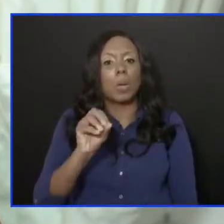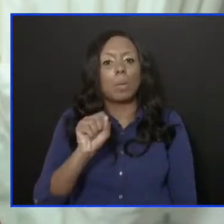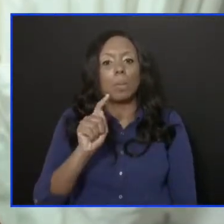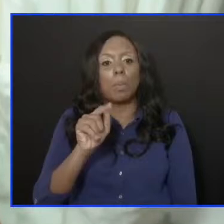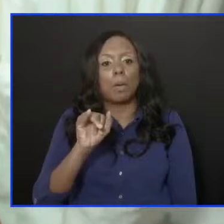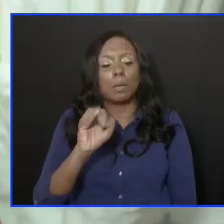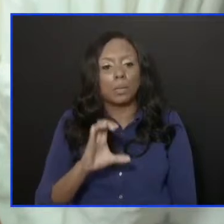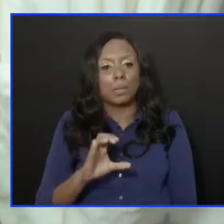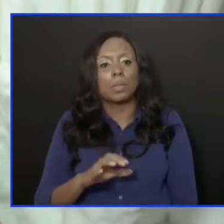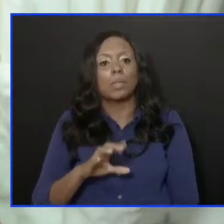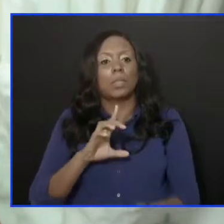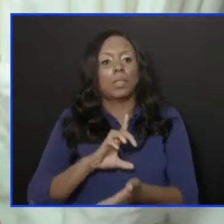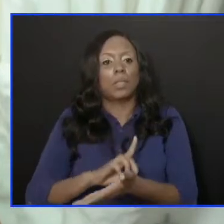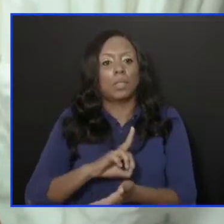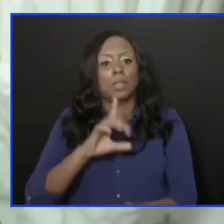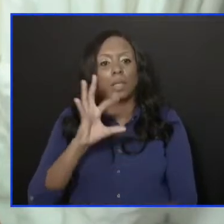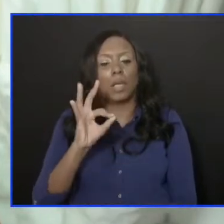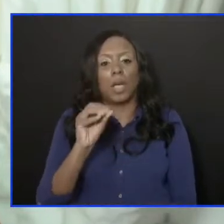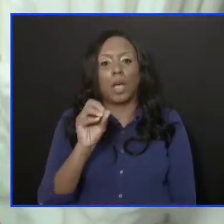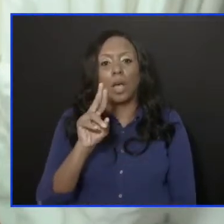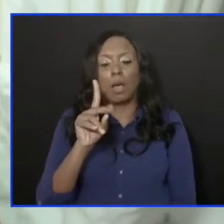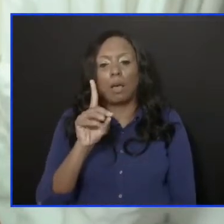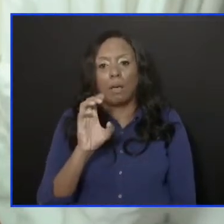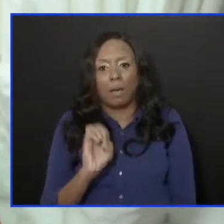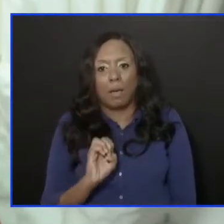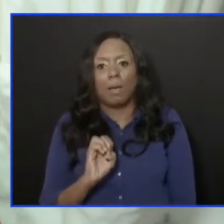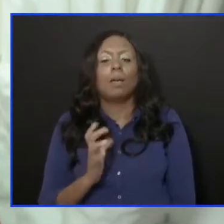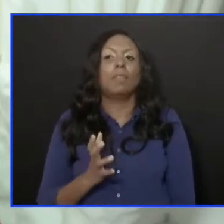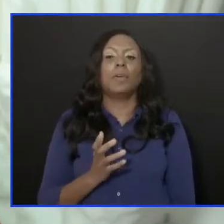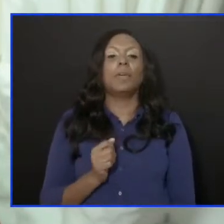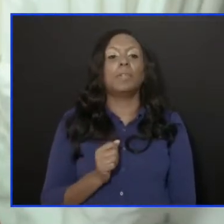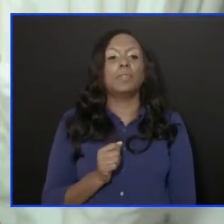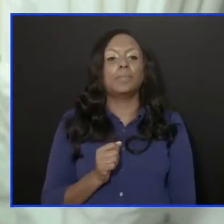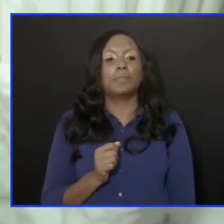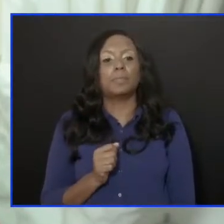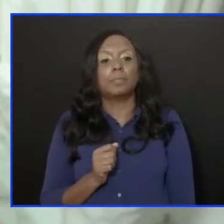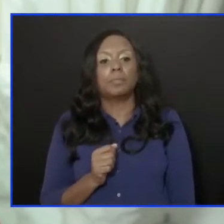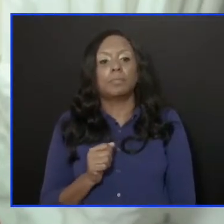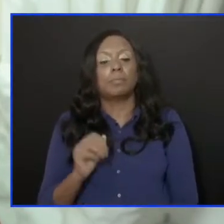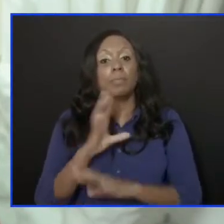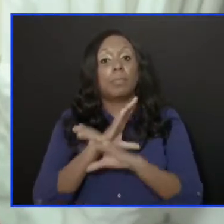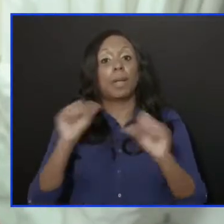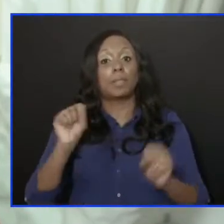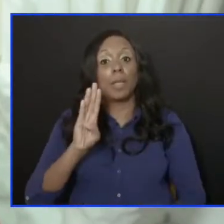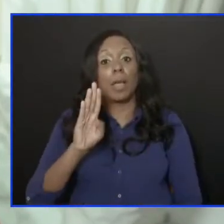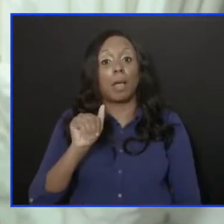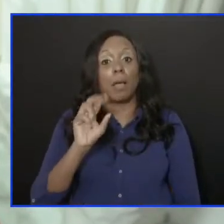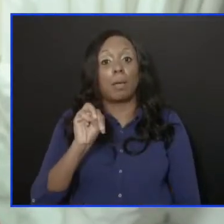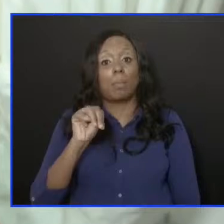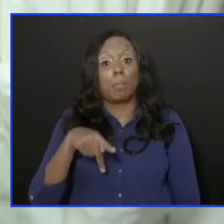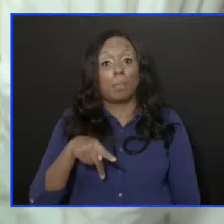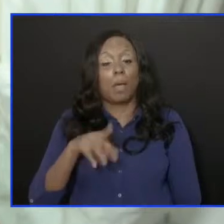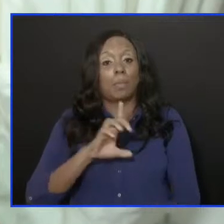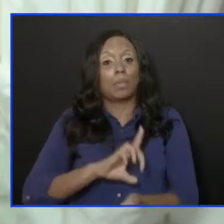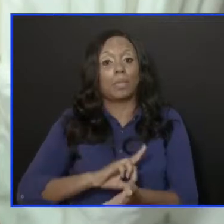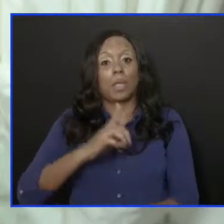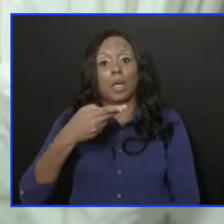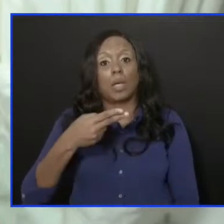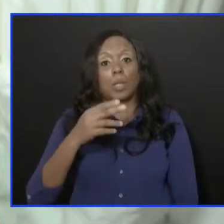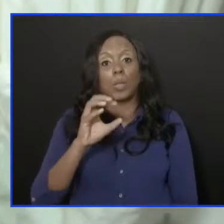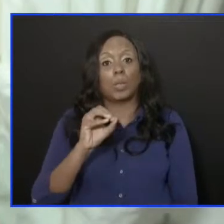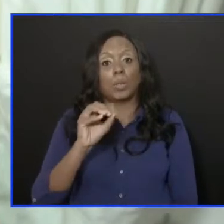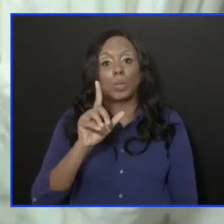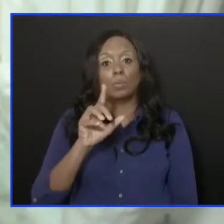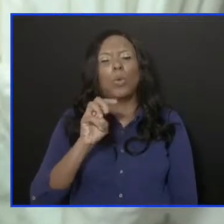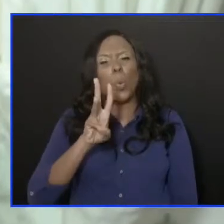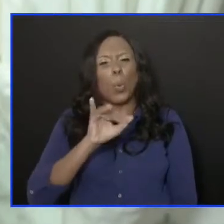Honourable Jeffrey Bostic, the Manager of Isolation Facilities, Dr. Corey Ford, the President of the Barbados Association of Medical Practitioners,